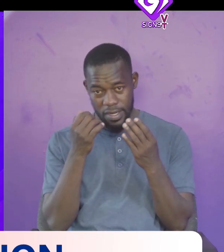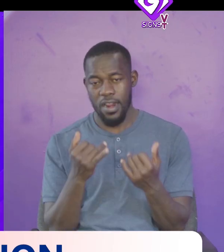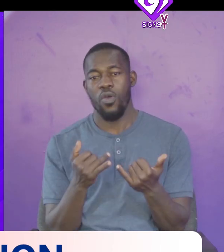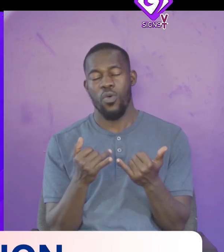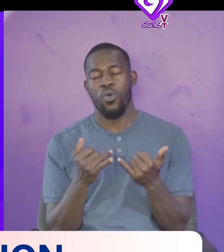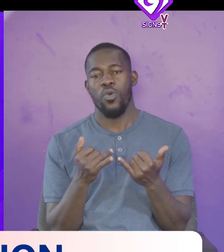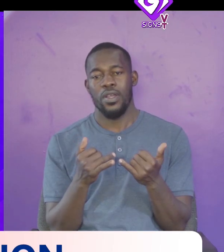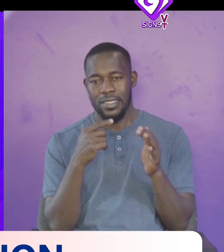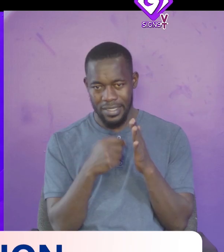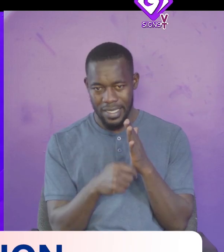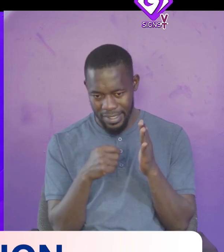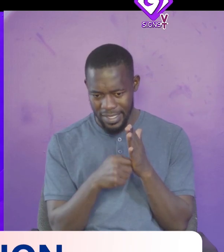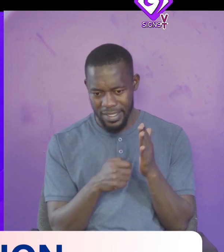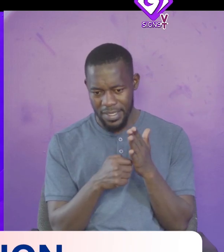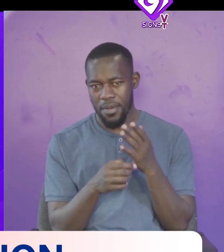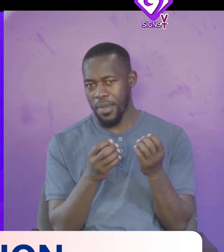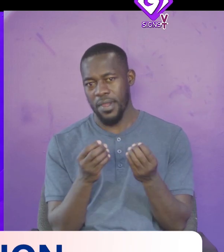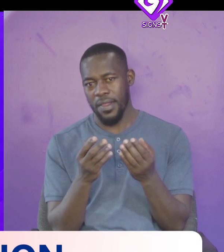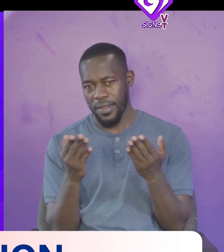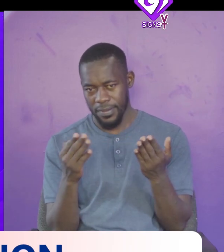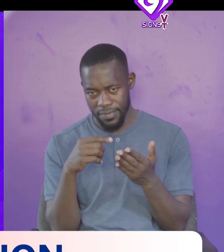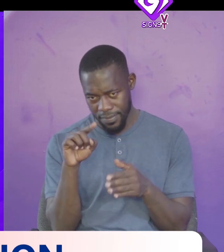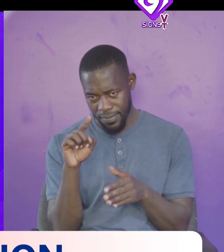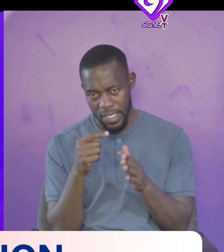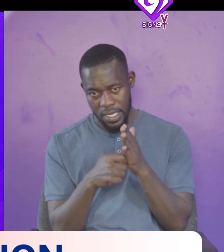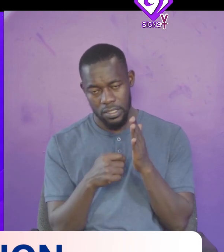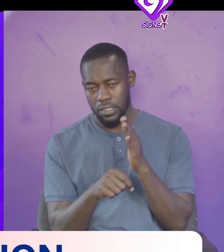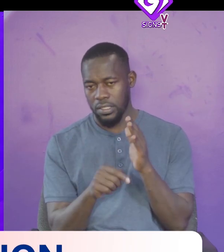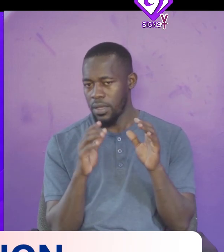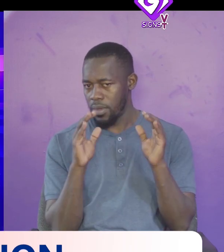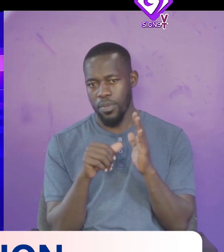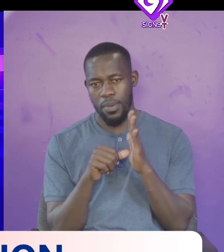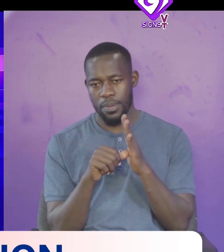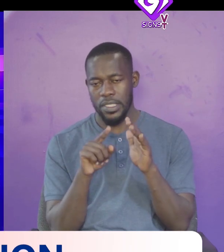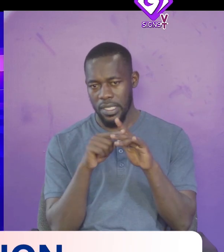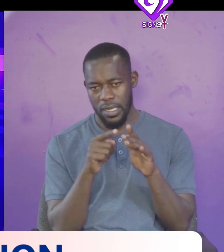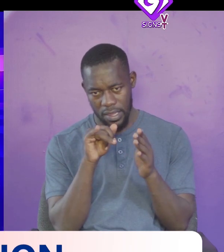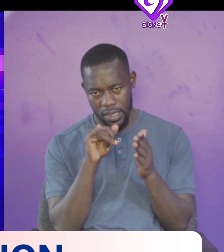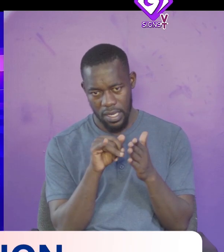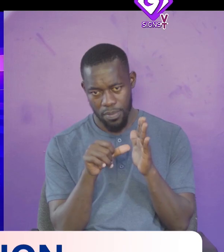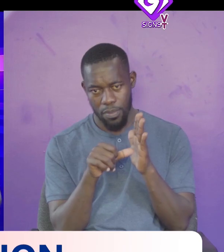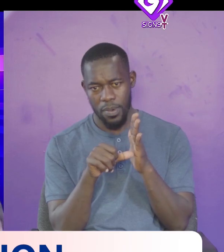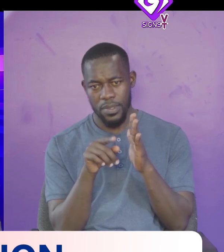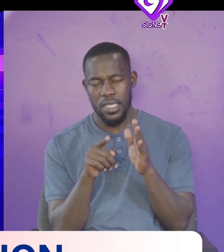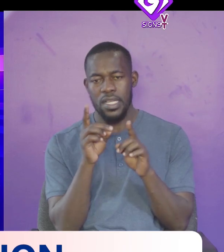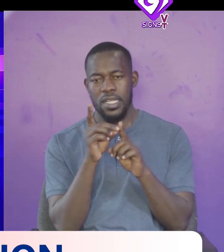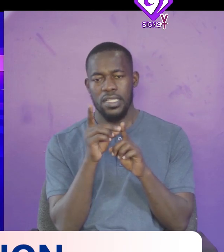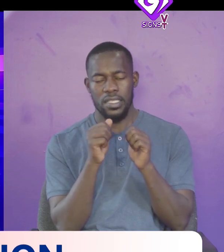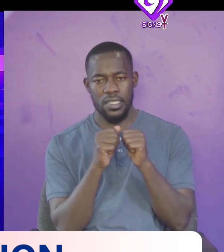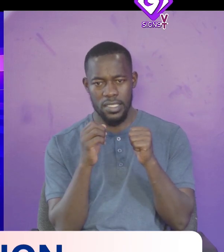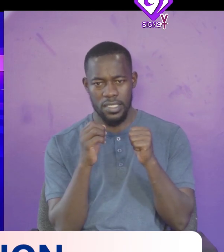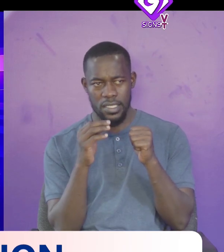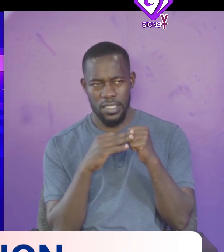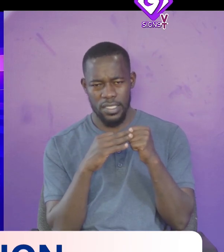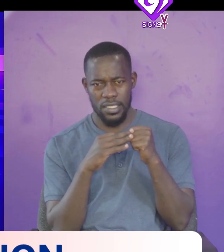by taxing these commodities. Yeah, taxation has become an issue. We started this matter in 18th of in